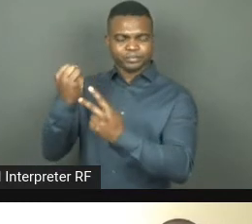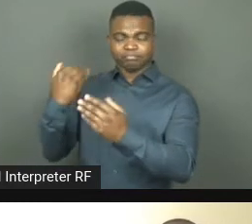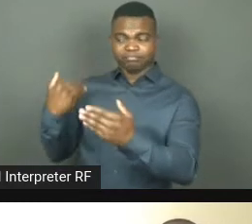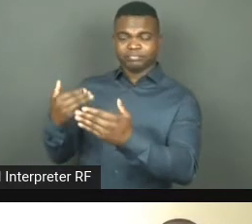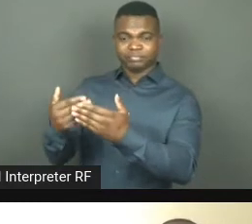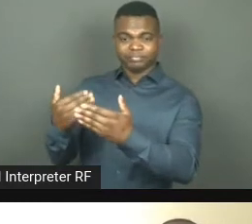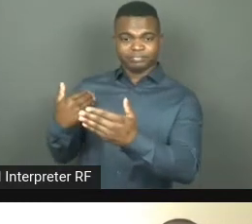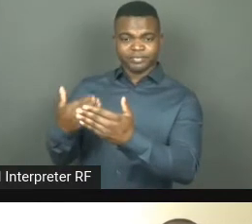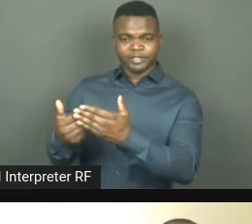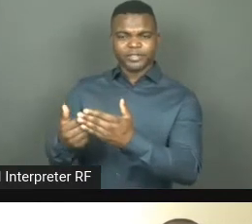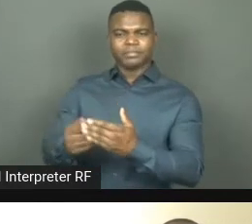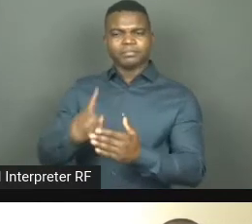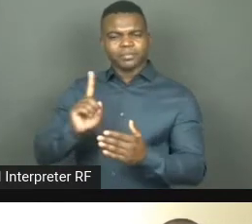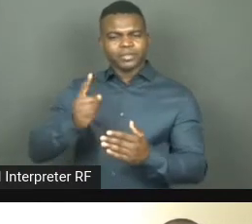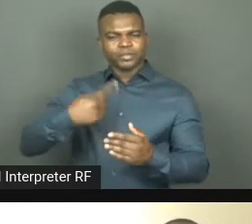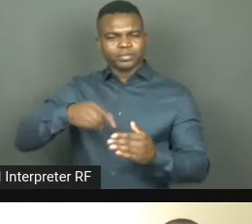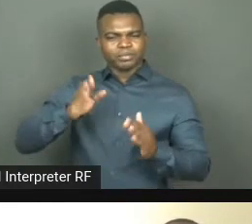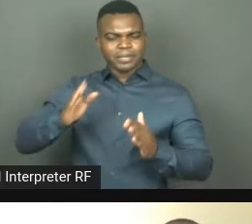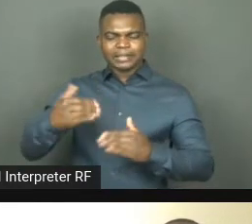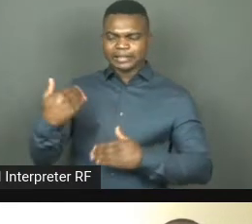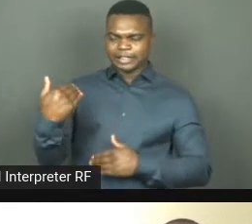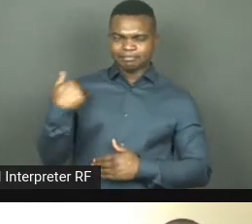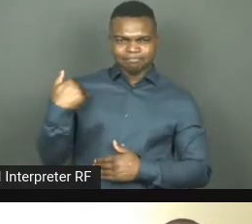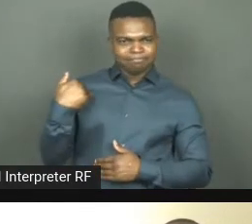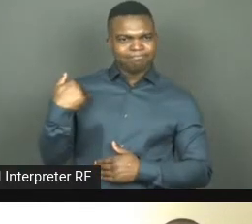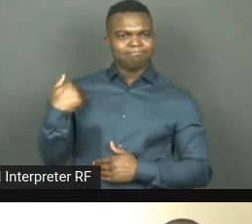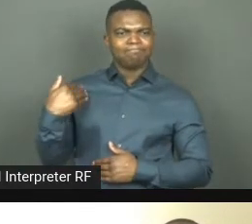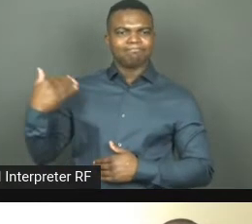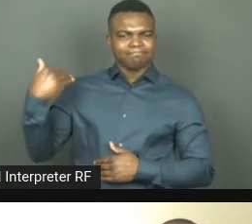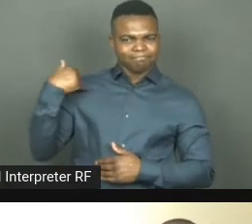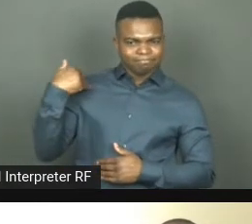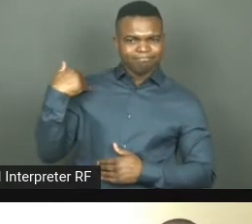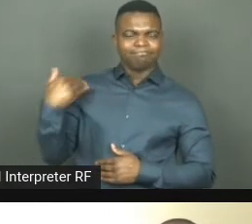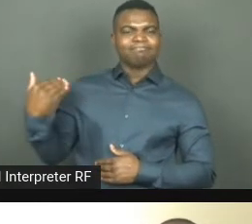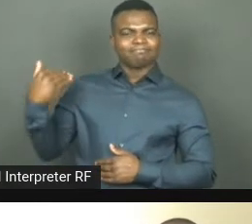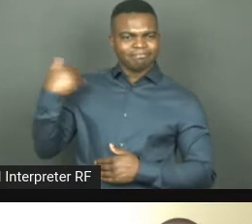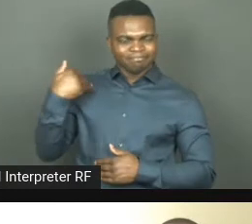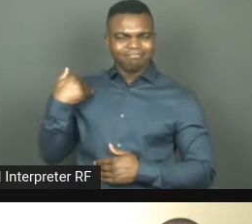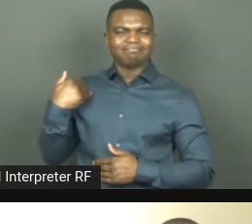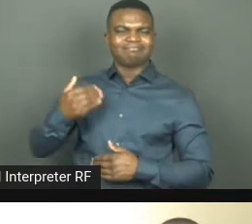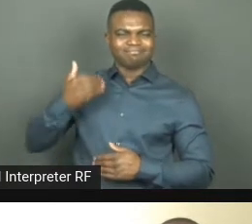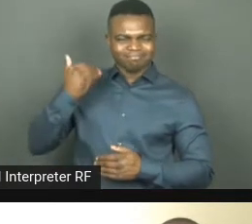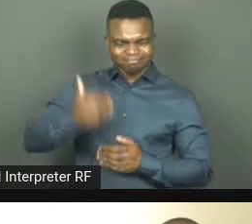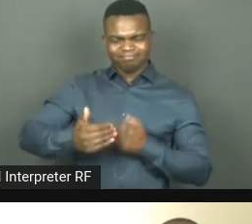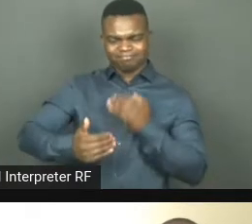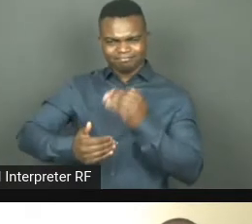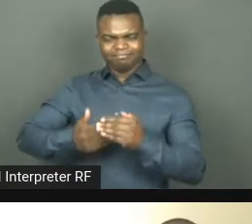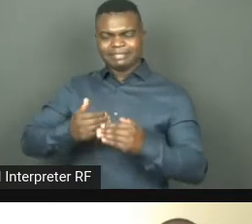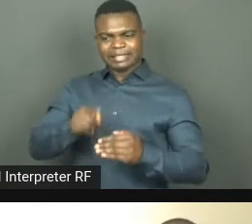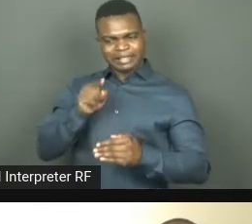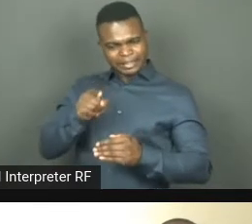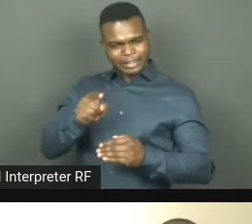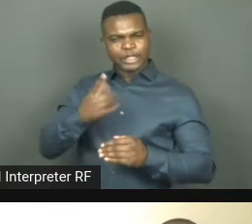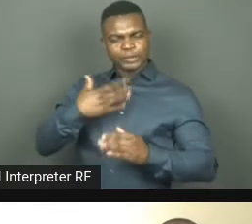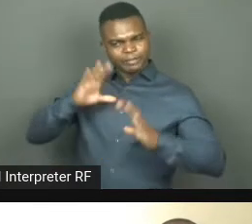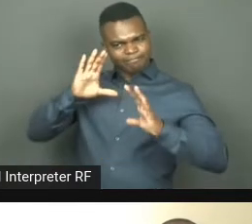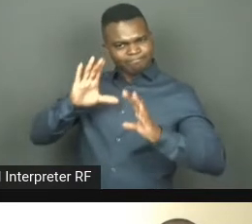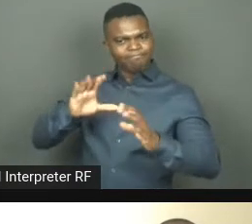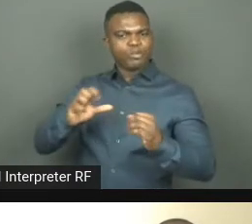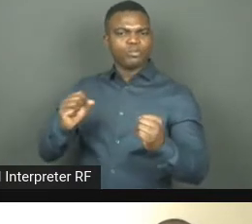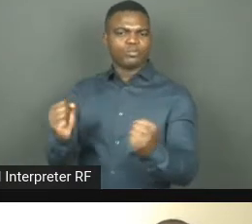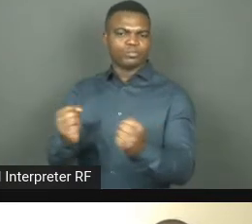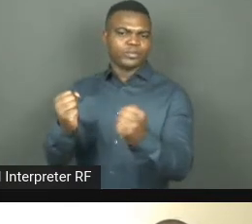But we haven't arrived there yet, and there's a lot of work to be done around some of the context